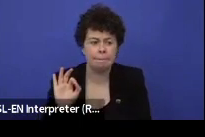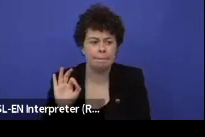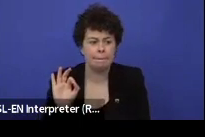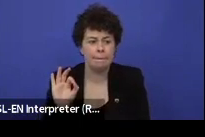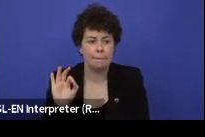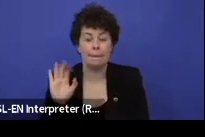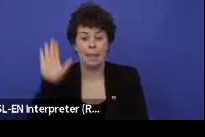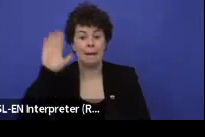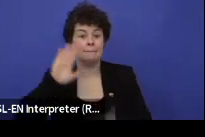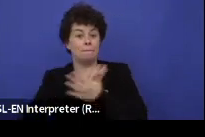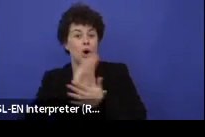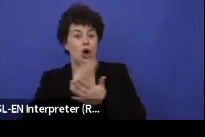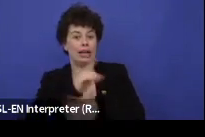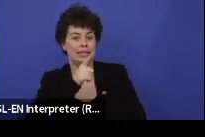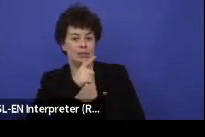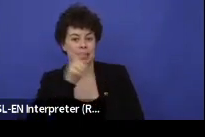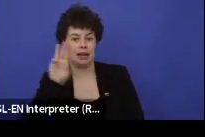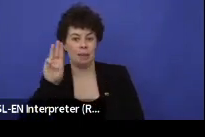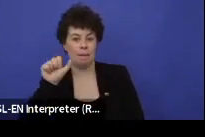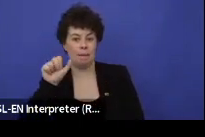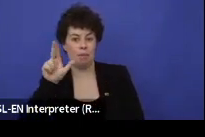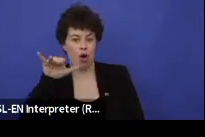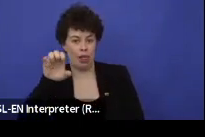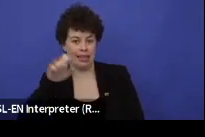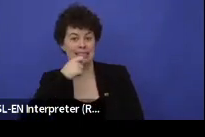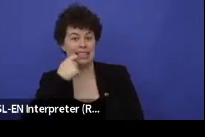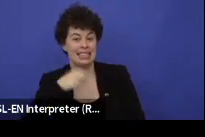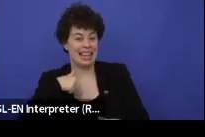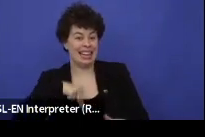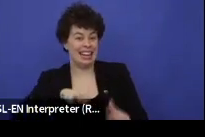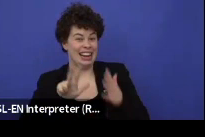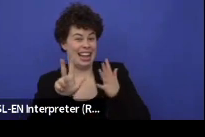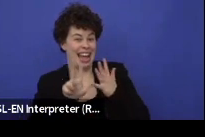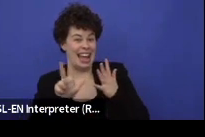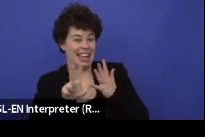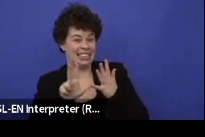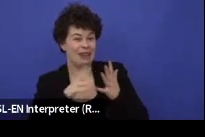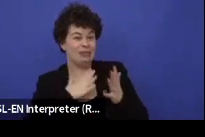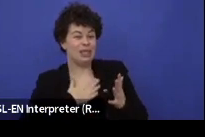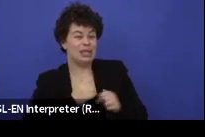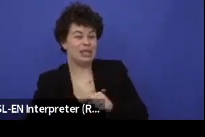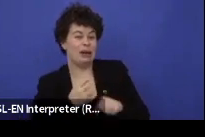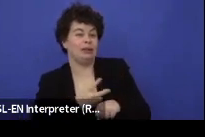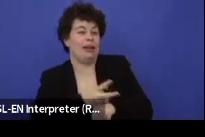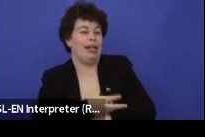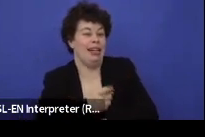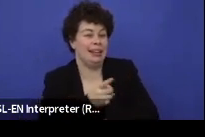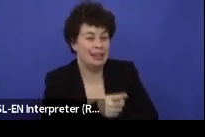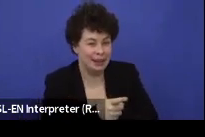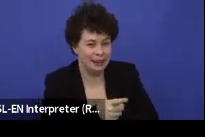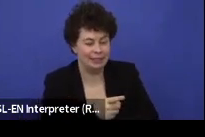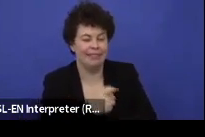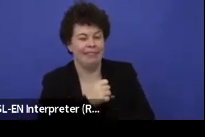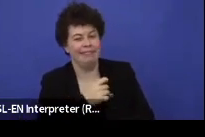Actually, this is Pauline speaking. It's nearly 8 o'clock. I was nearly going to interrupt you. Okay,